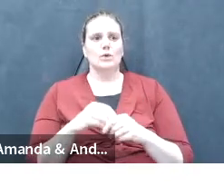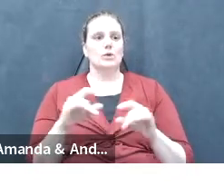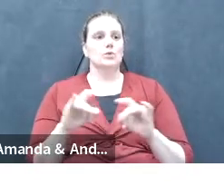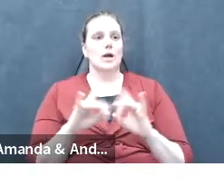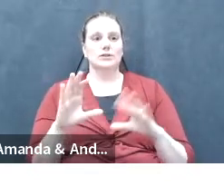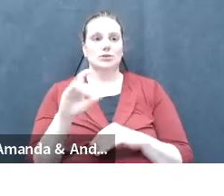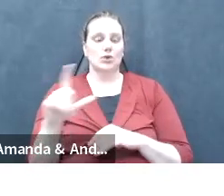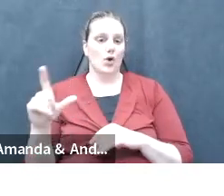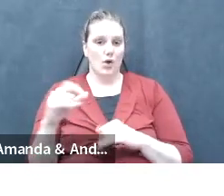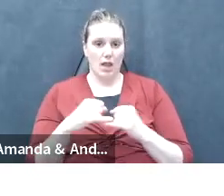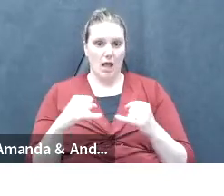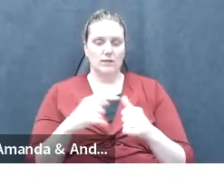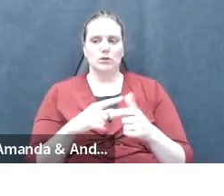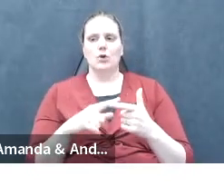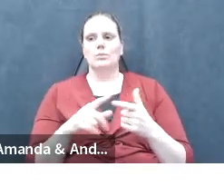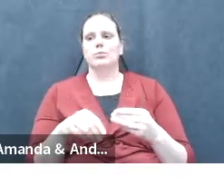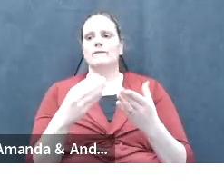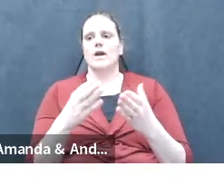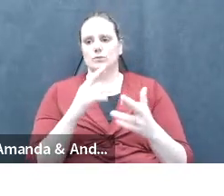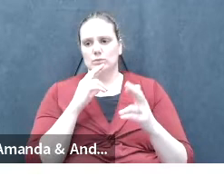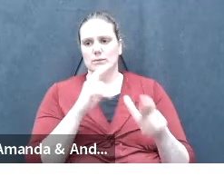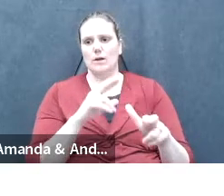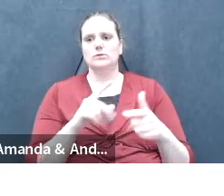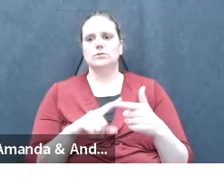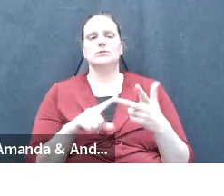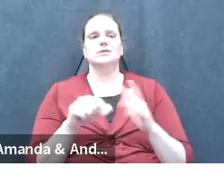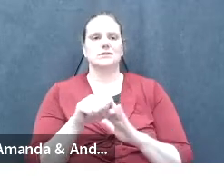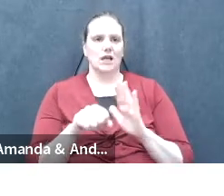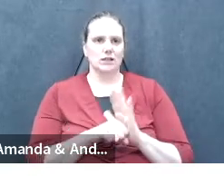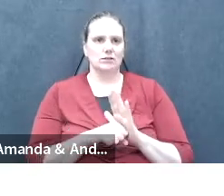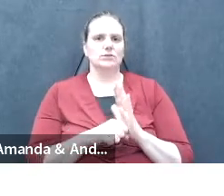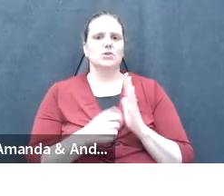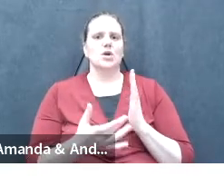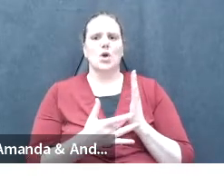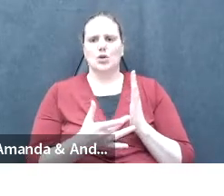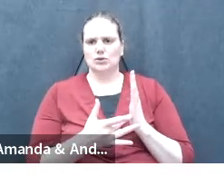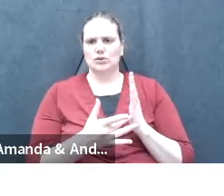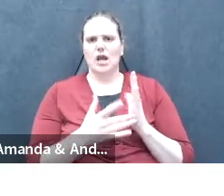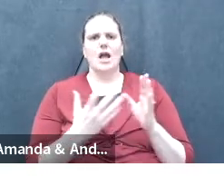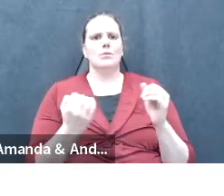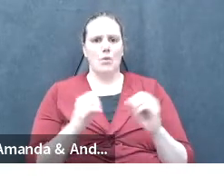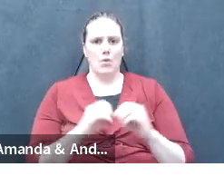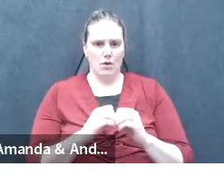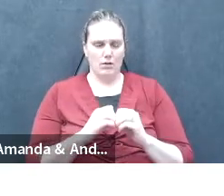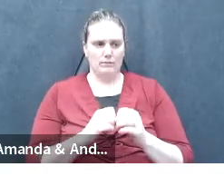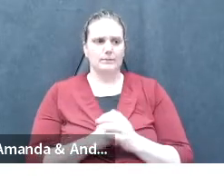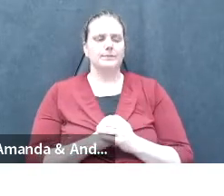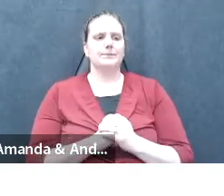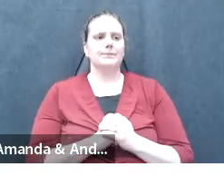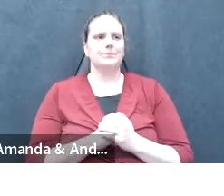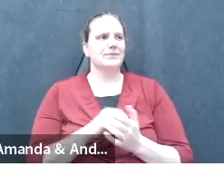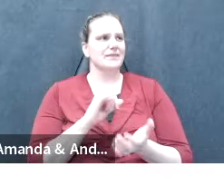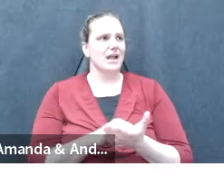call lines, providers, responders, states, technology vendors, and more. Hoon is going to go over